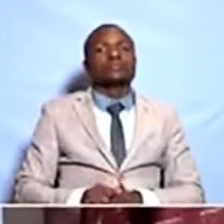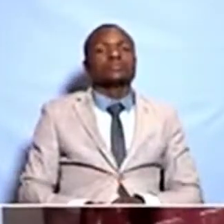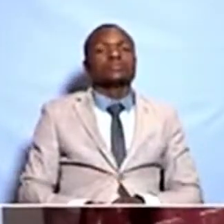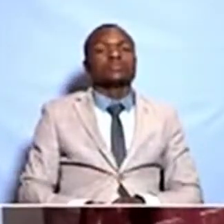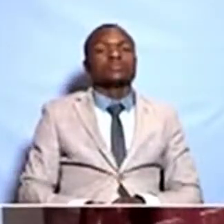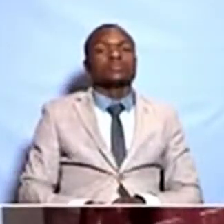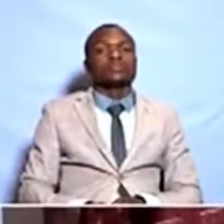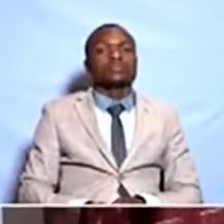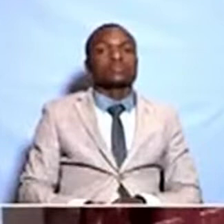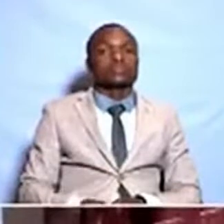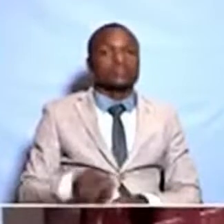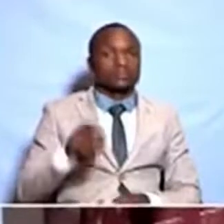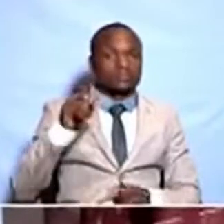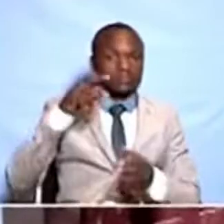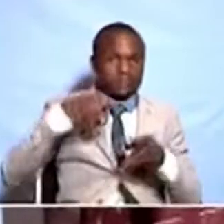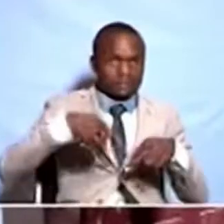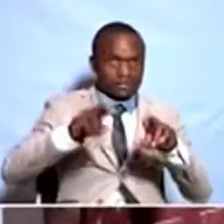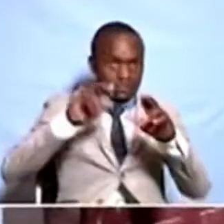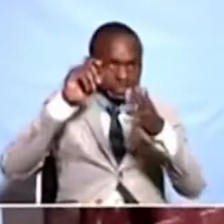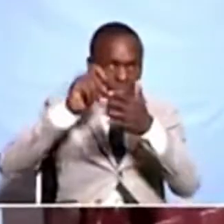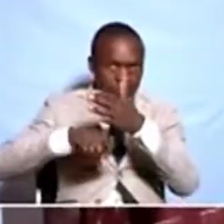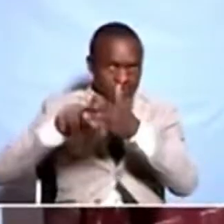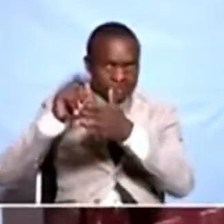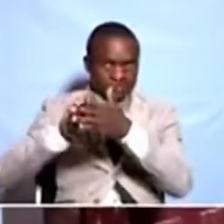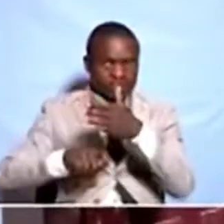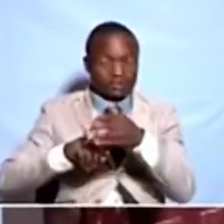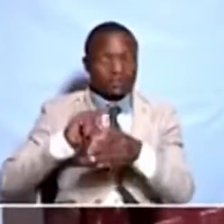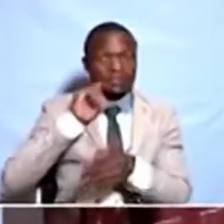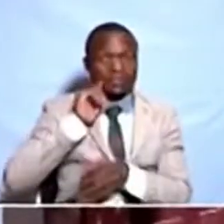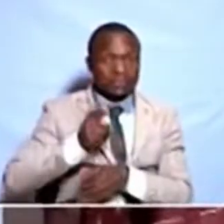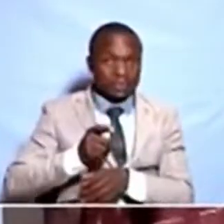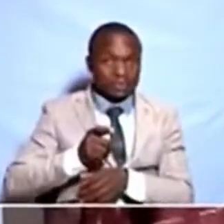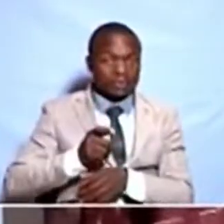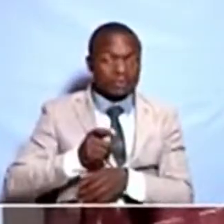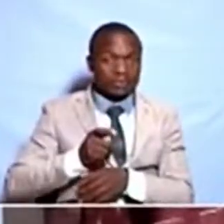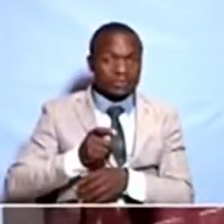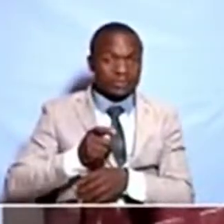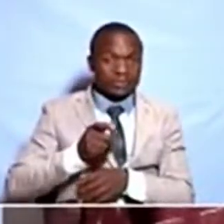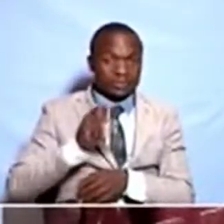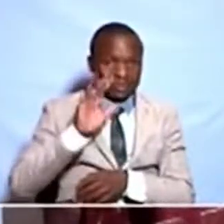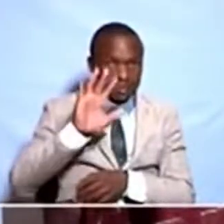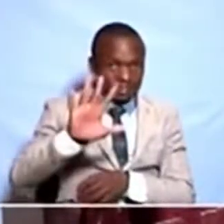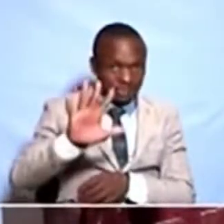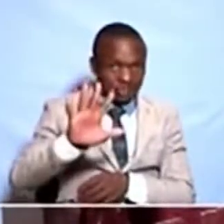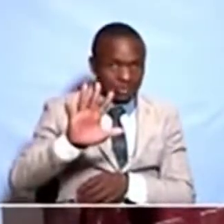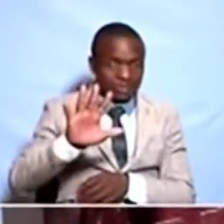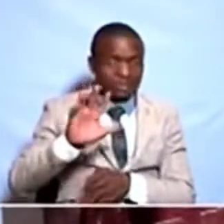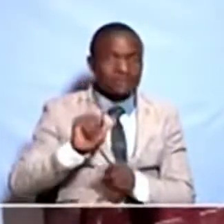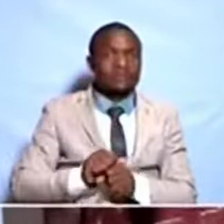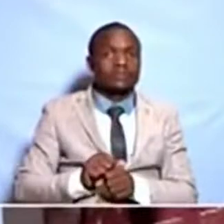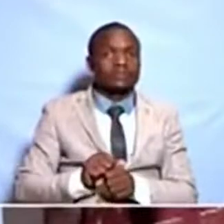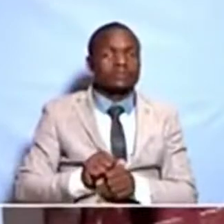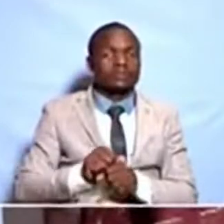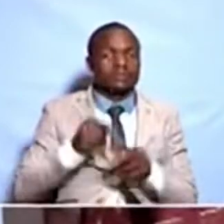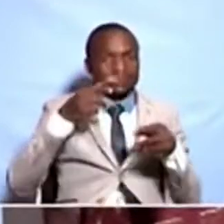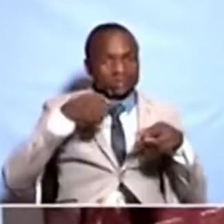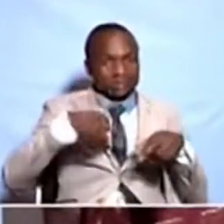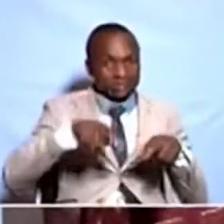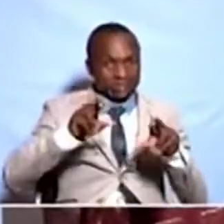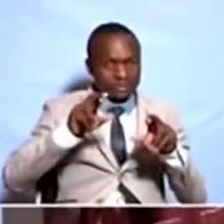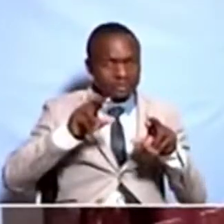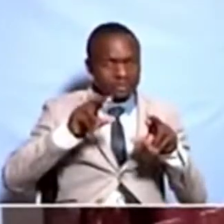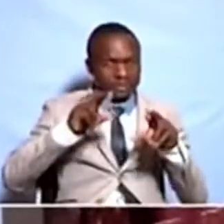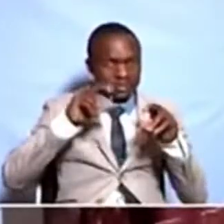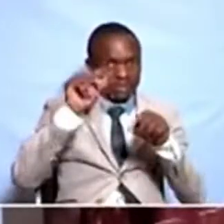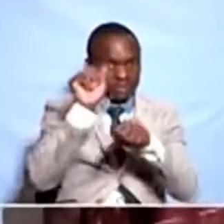the road tax must be valid, and also the vehicle must be roadworthy. that's fitness. That is, yes,